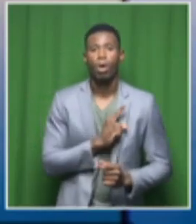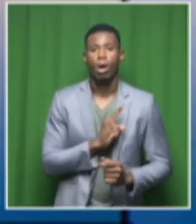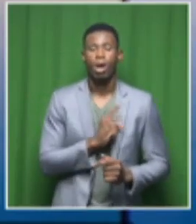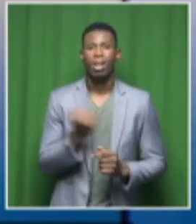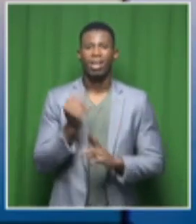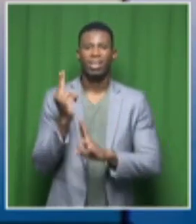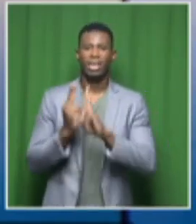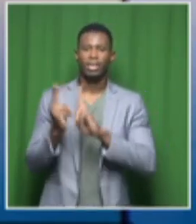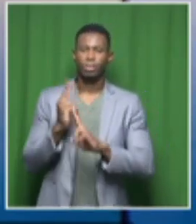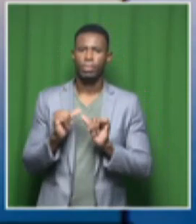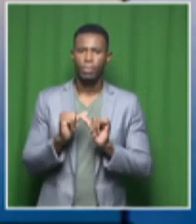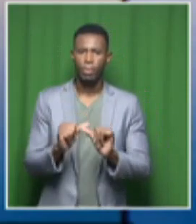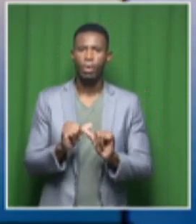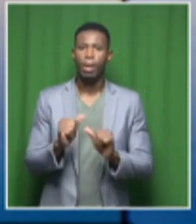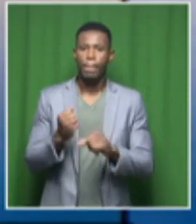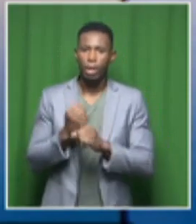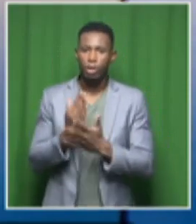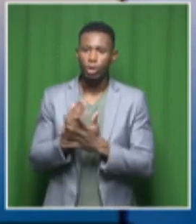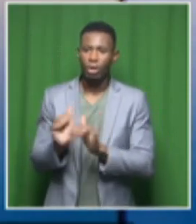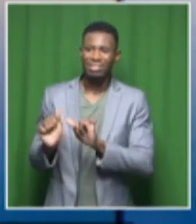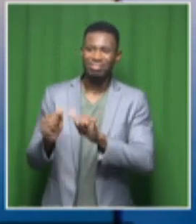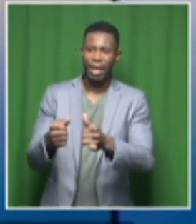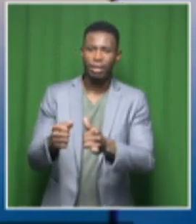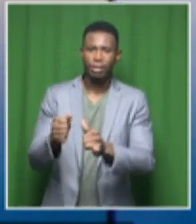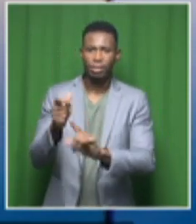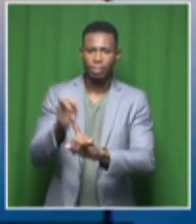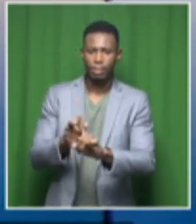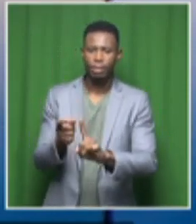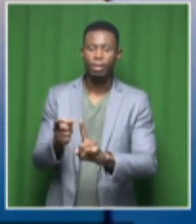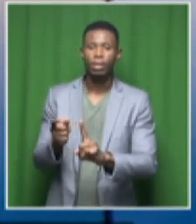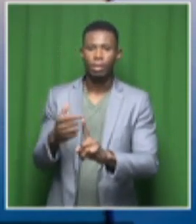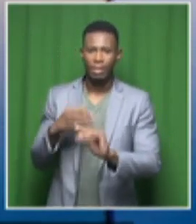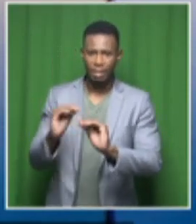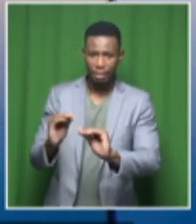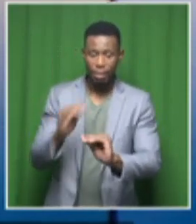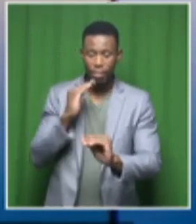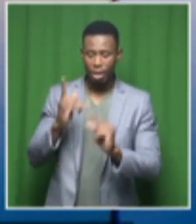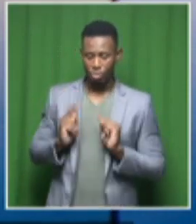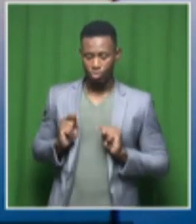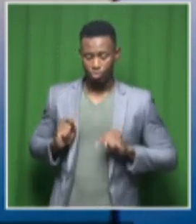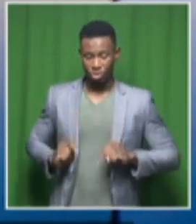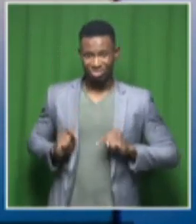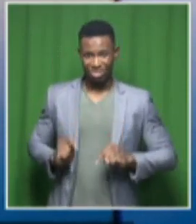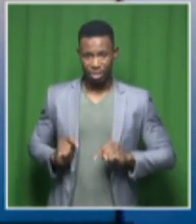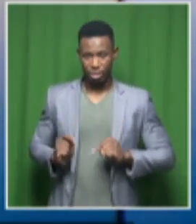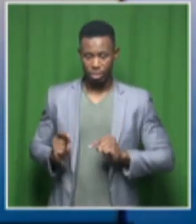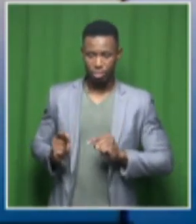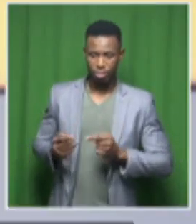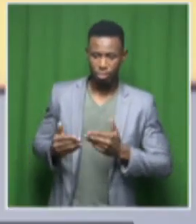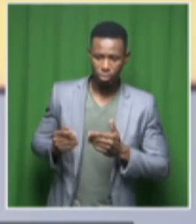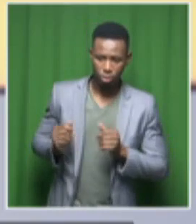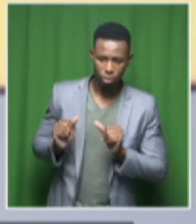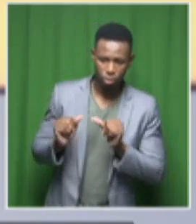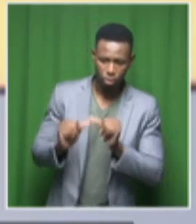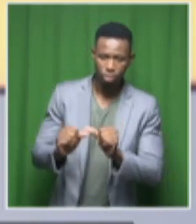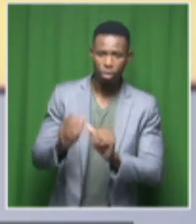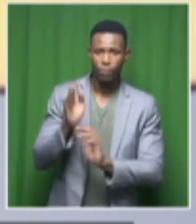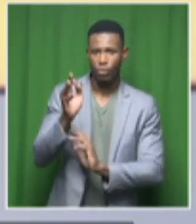and then transfer to the next generation. That's why you see the present into the future. And now this body of